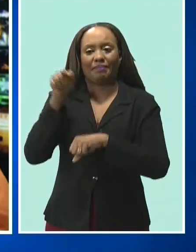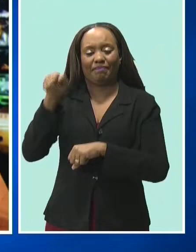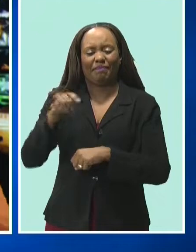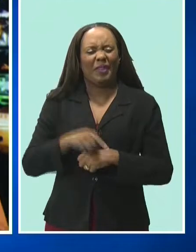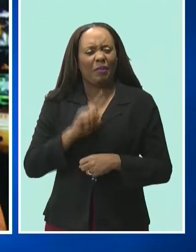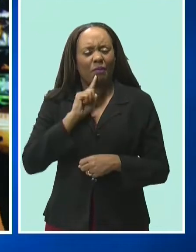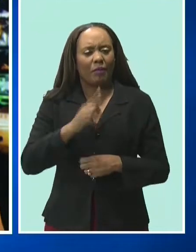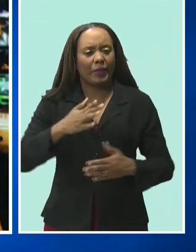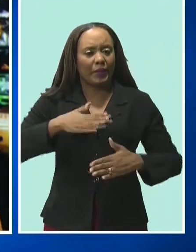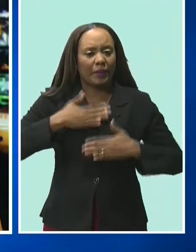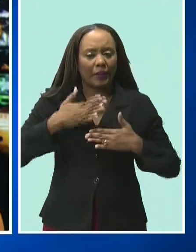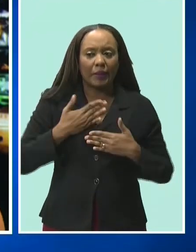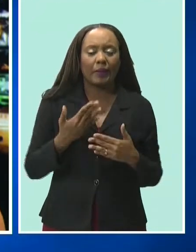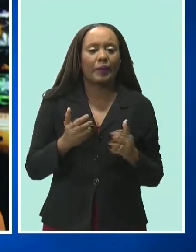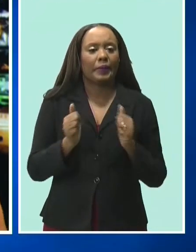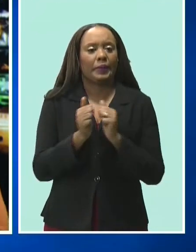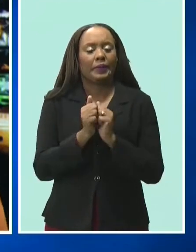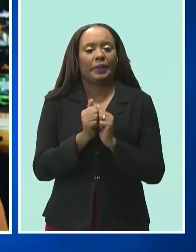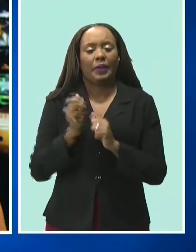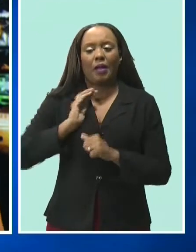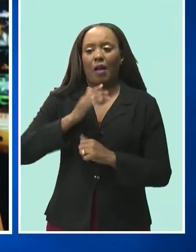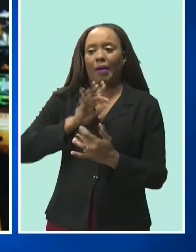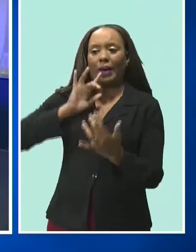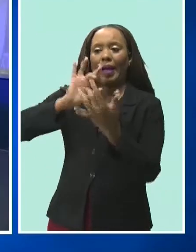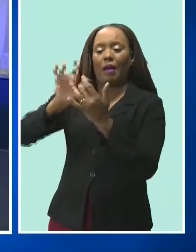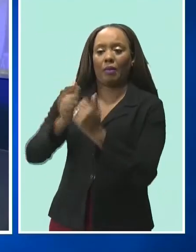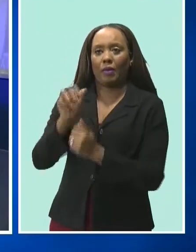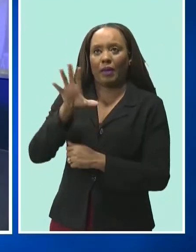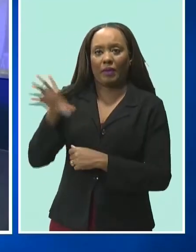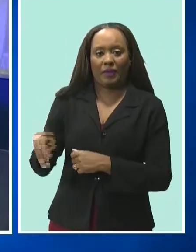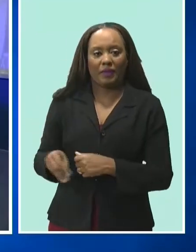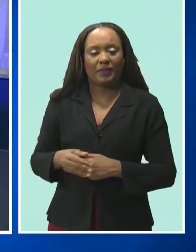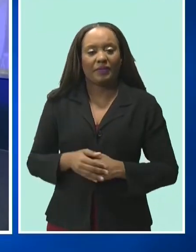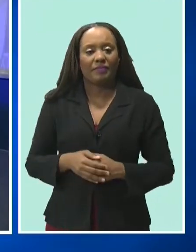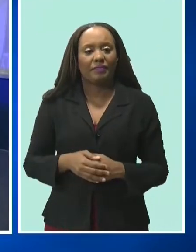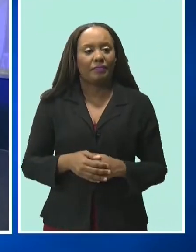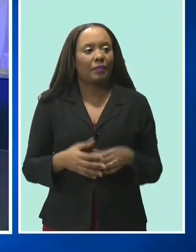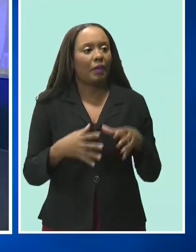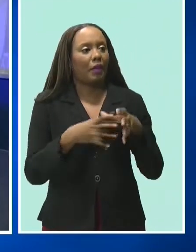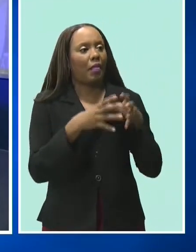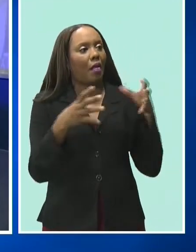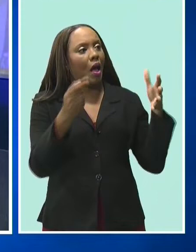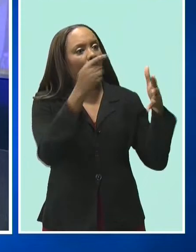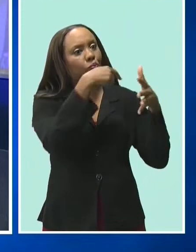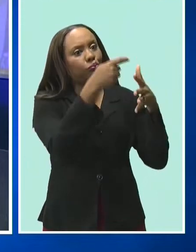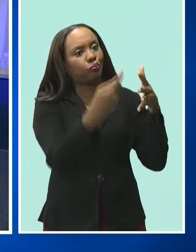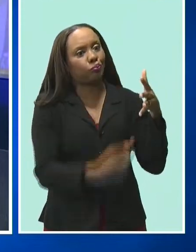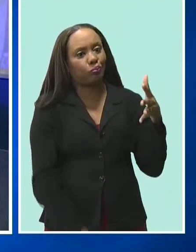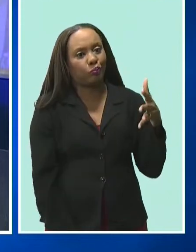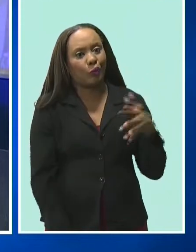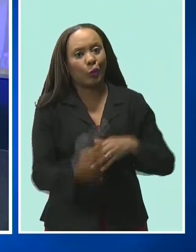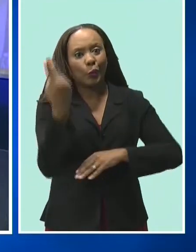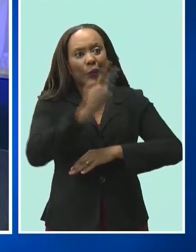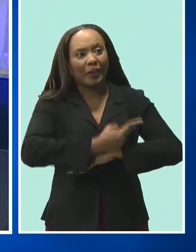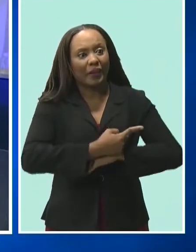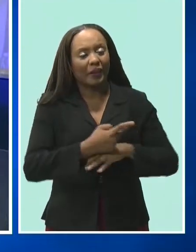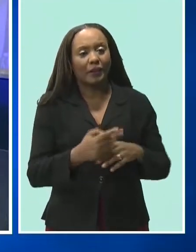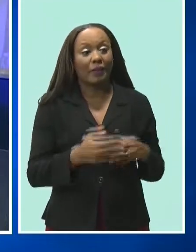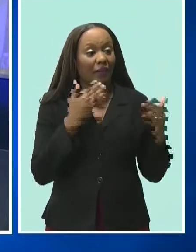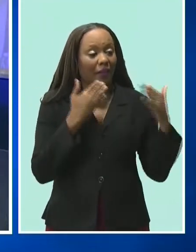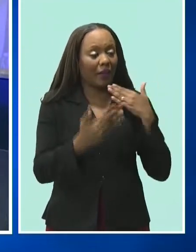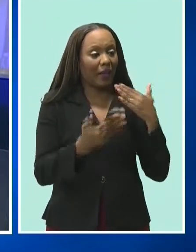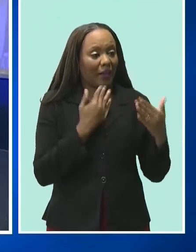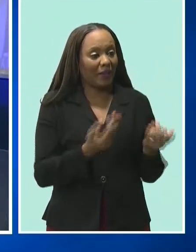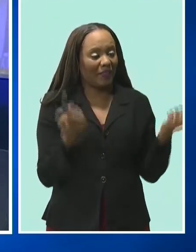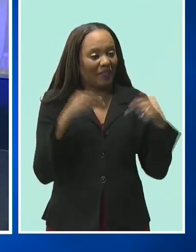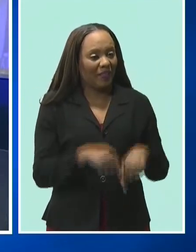how this outreach to Africa is taking shape. Well, lots of issues to unpack in 2 days. Thank you so much